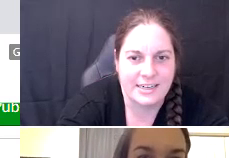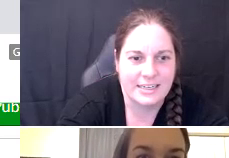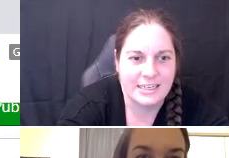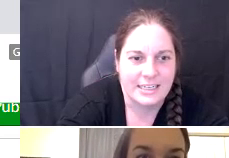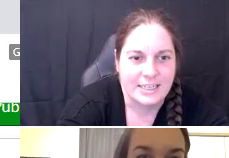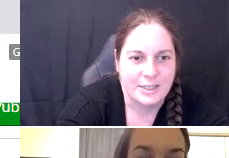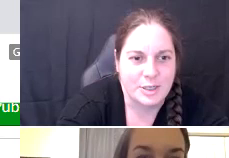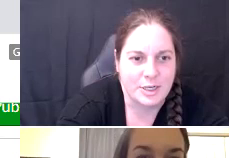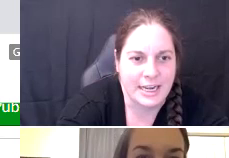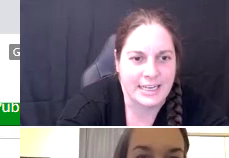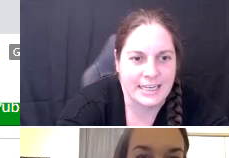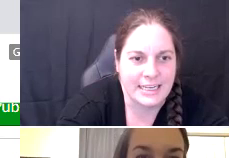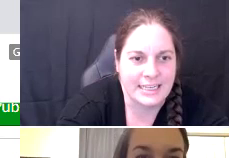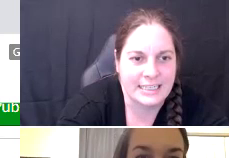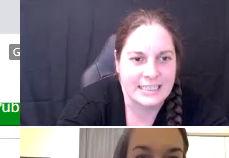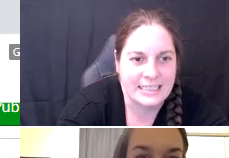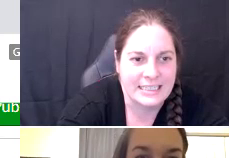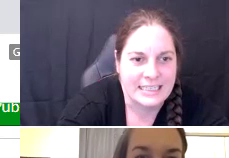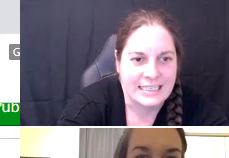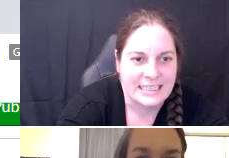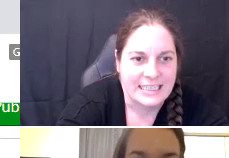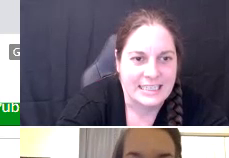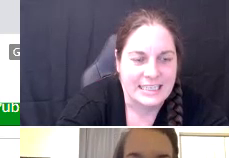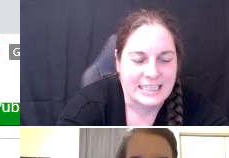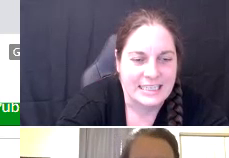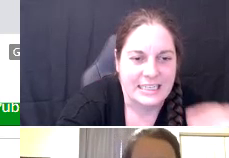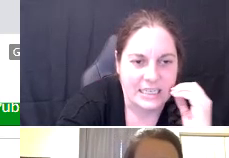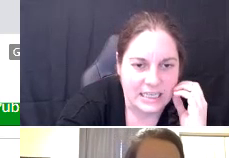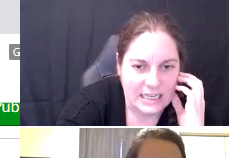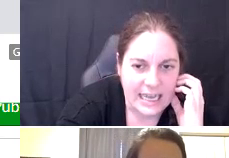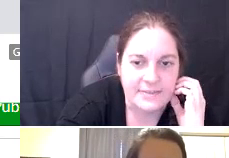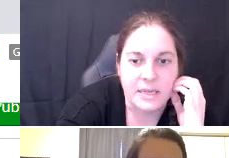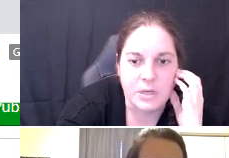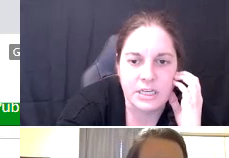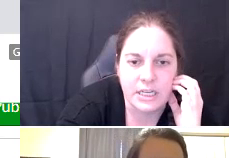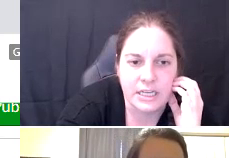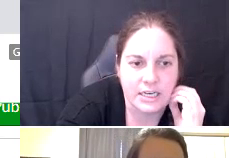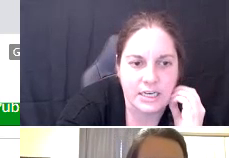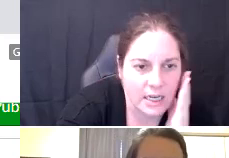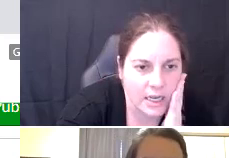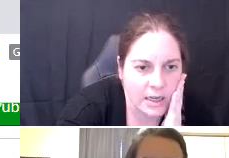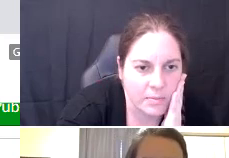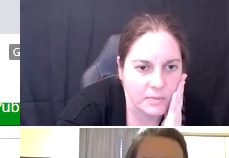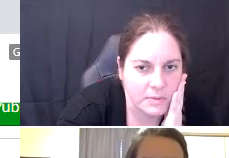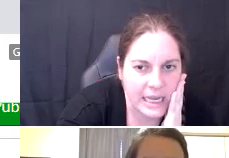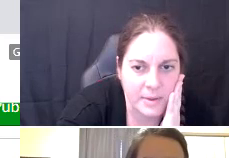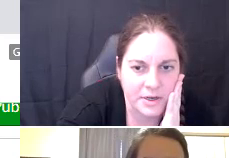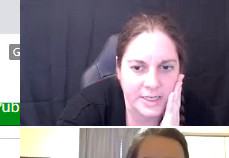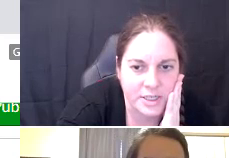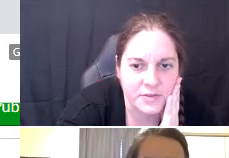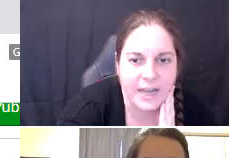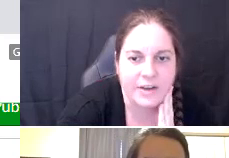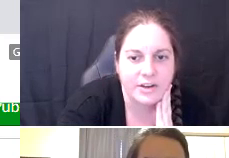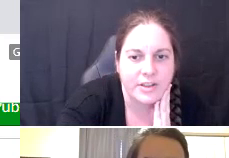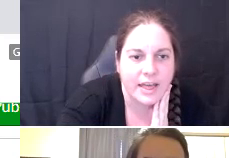are trying to. If someone could type in